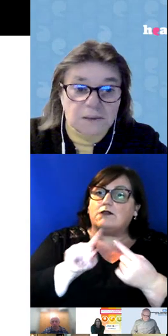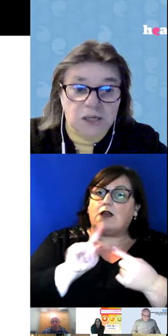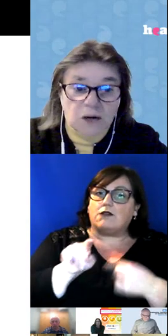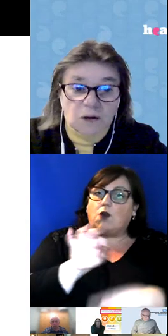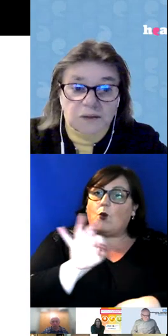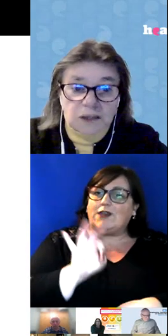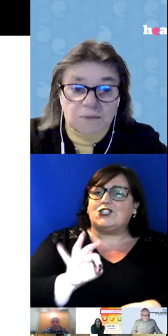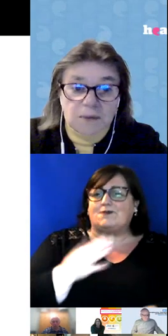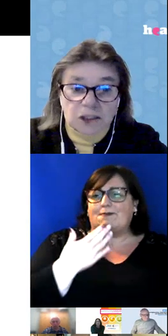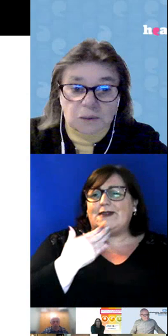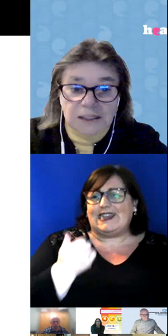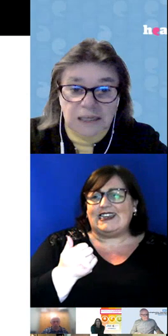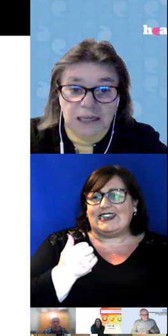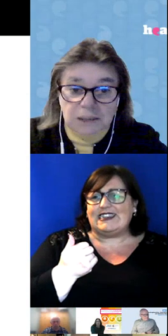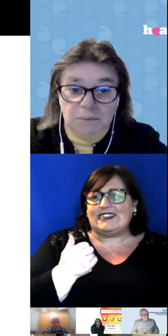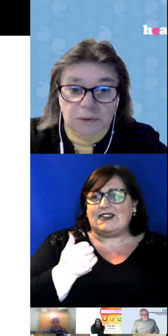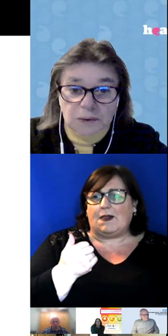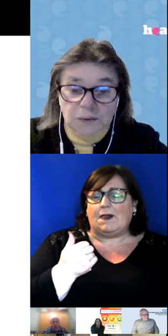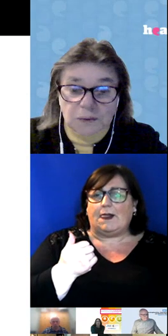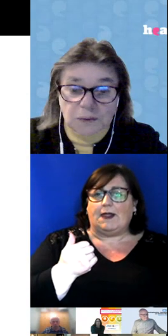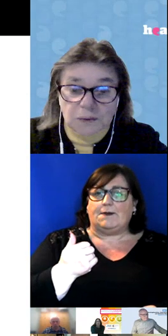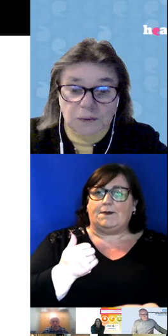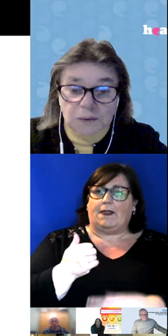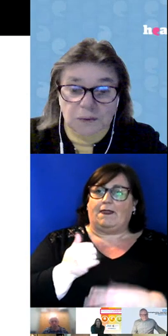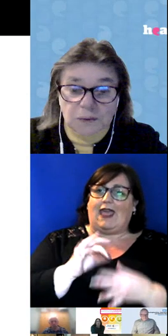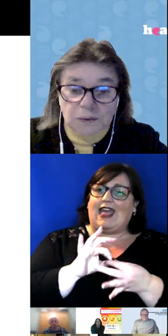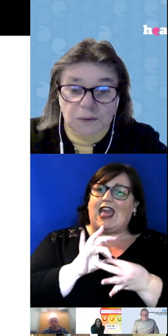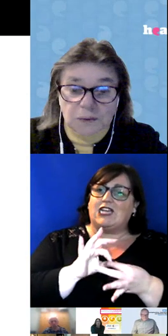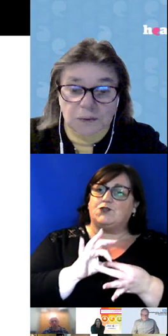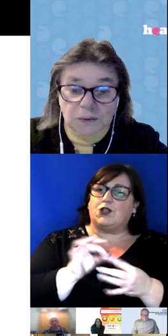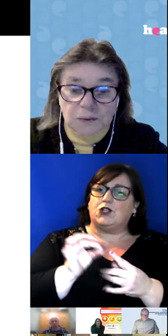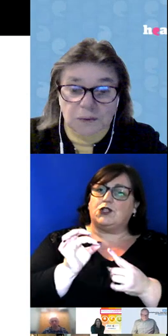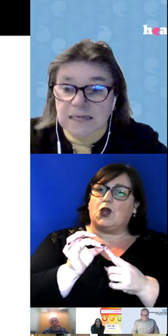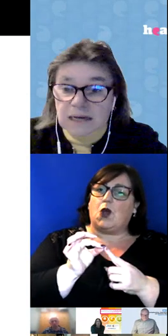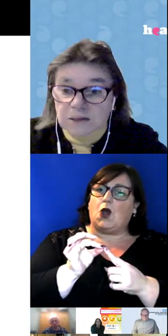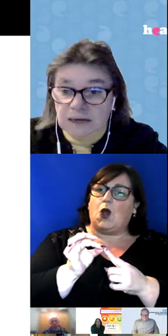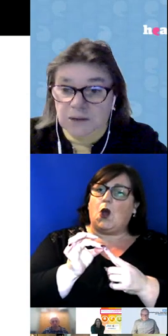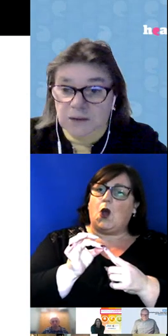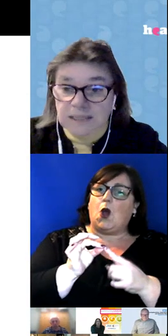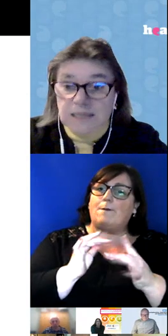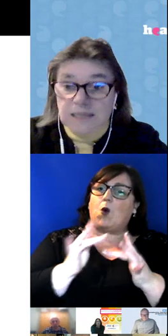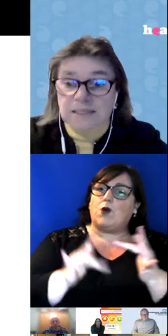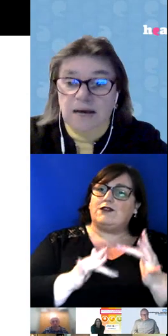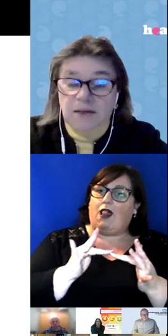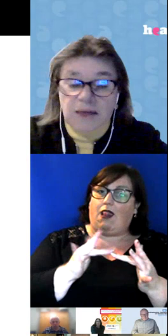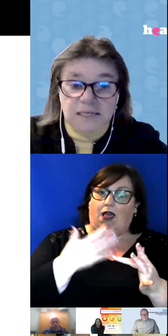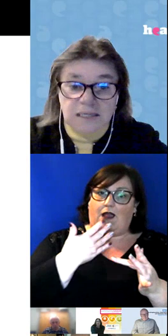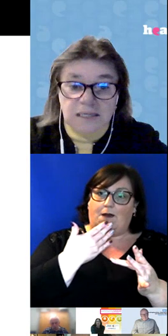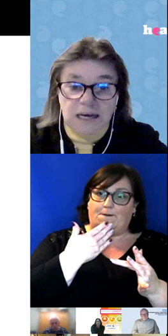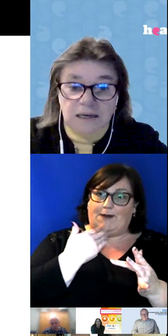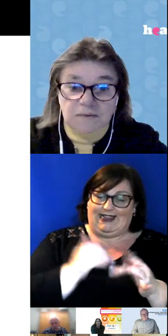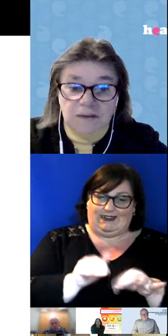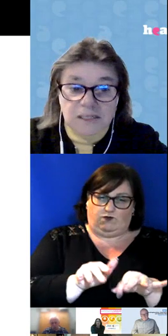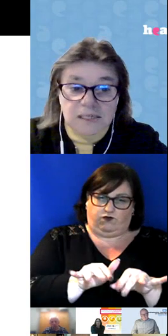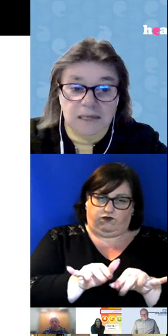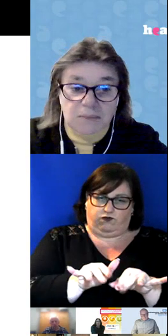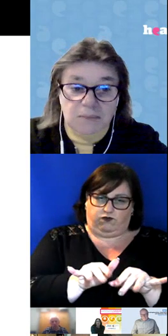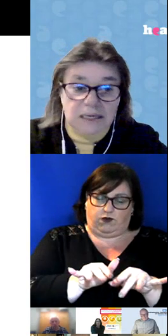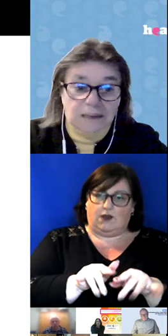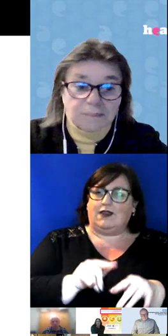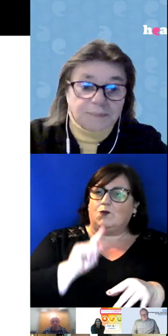in Buckinghamshire, Oxfordshire and Berkshire West engagement portal. We will provide details of how to access that at the end of